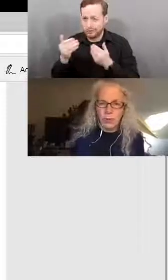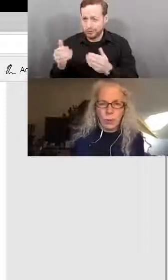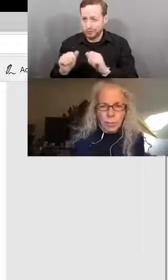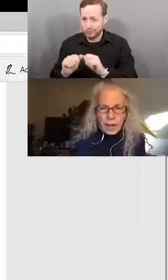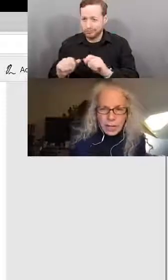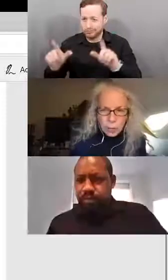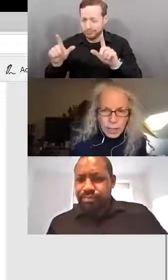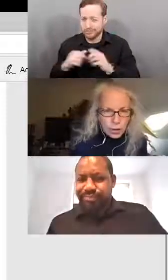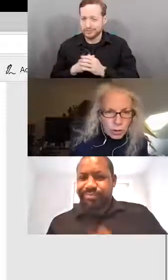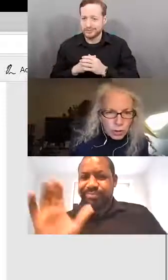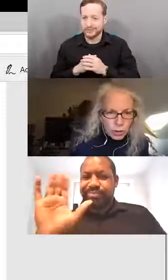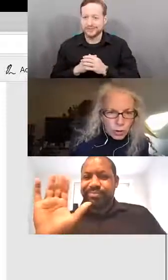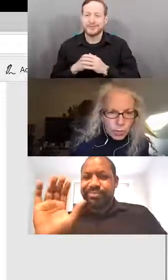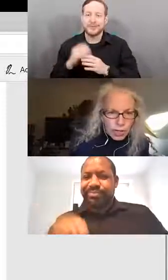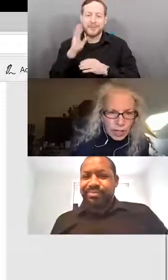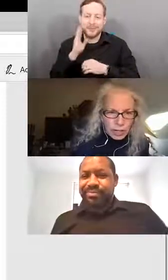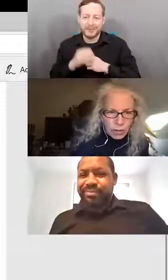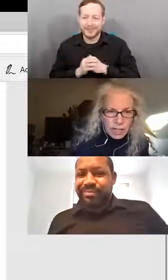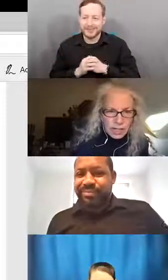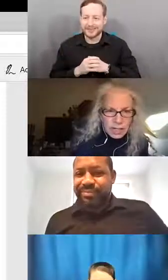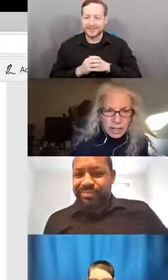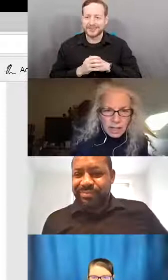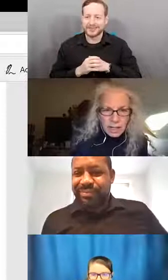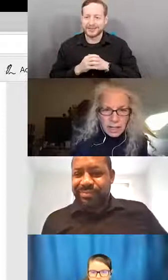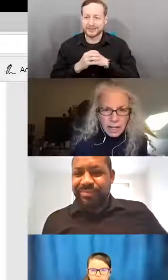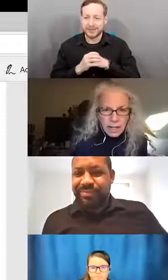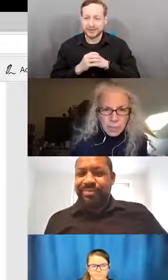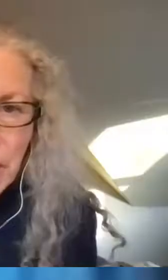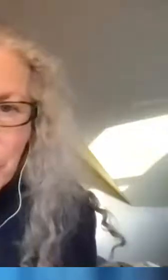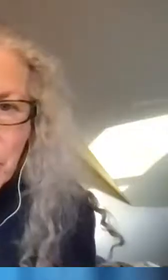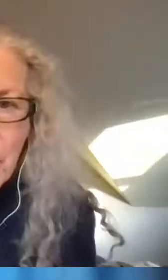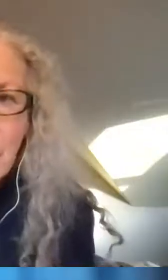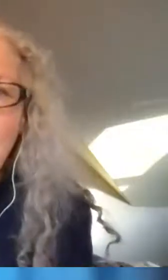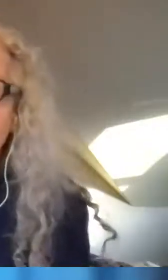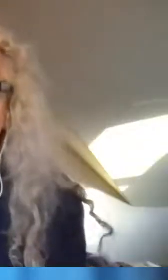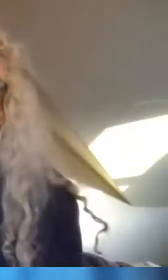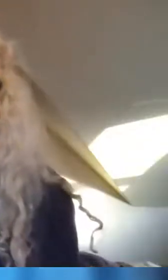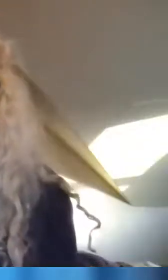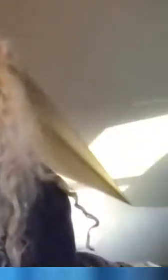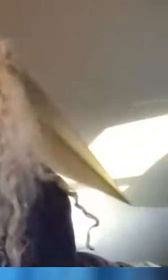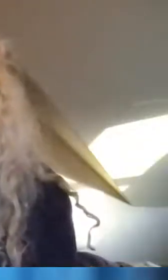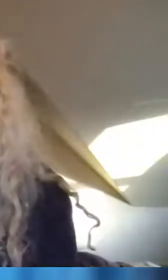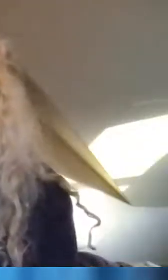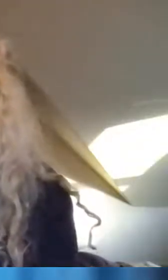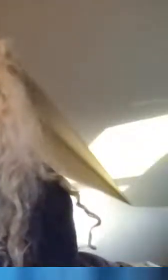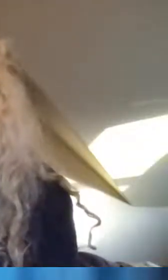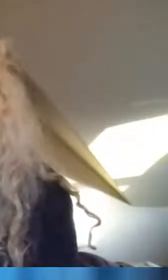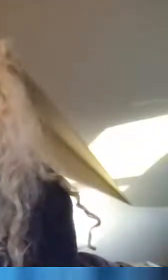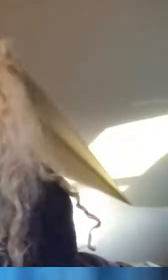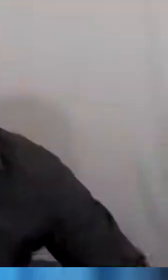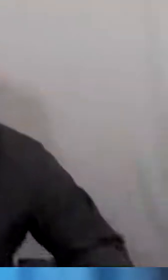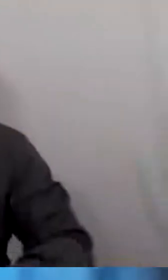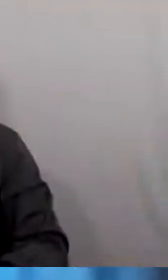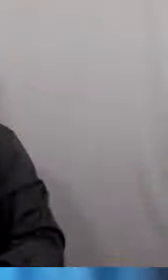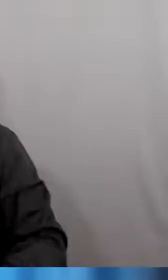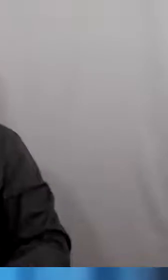approve. If you wouldn't mind opening your screen, Ernest, and speaking about that a little more. Thank you. Ernest is